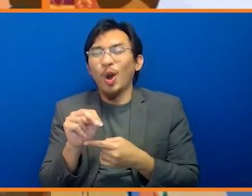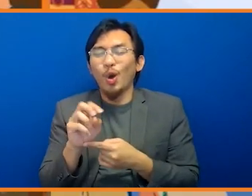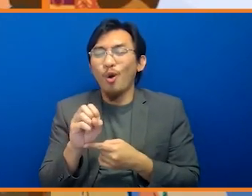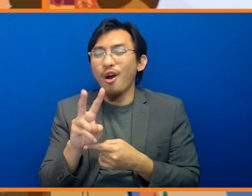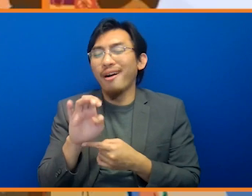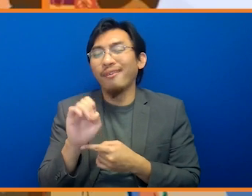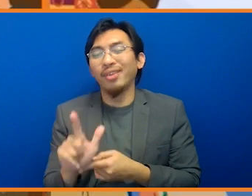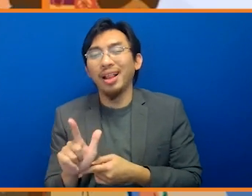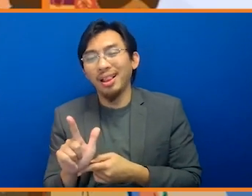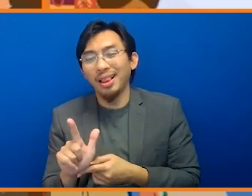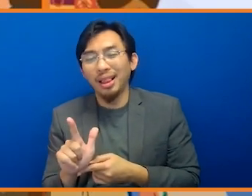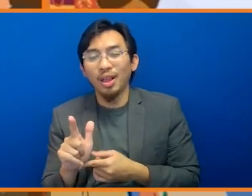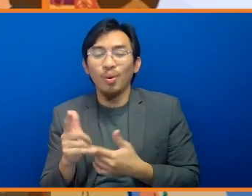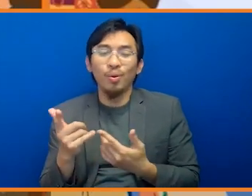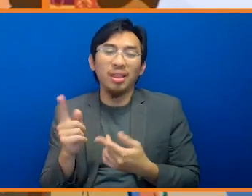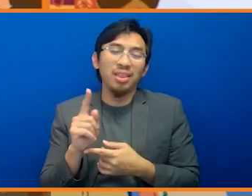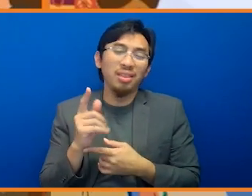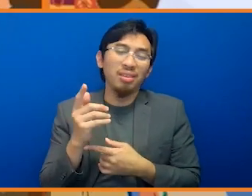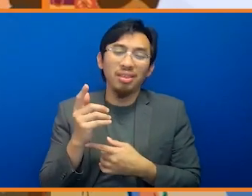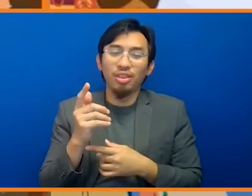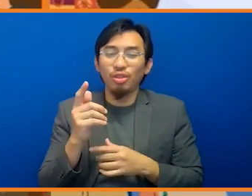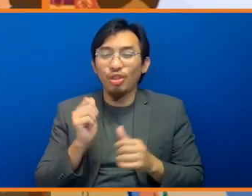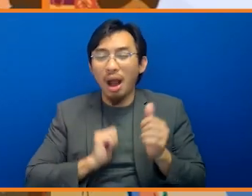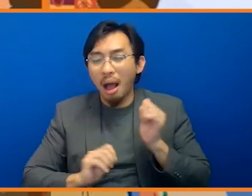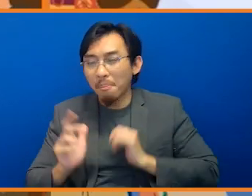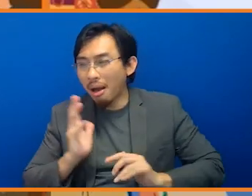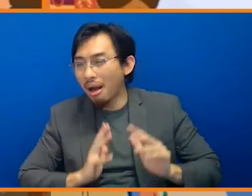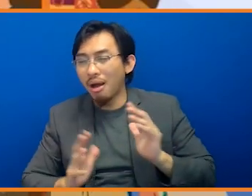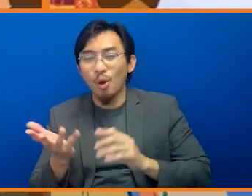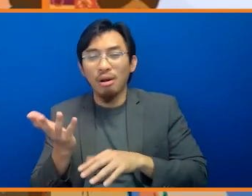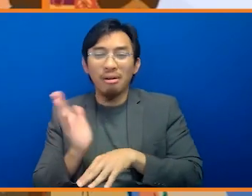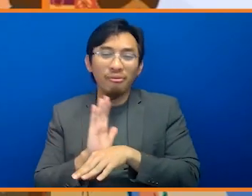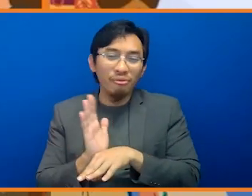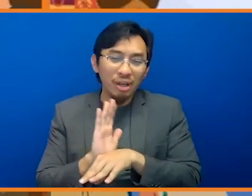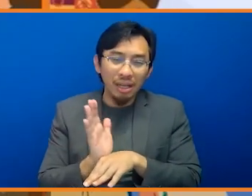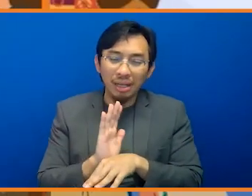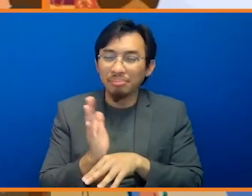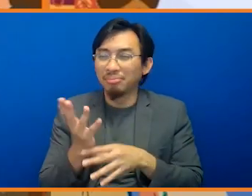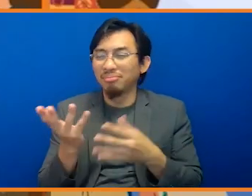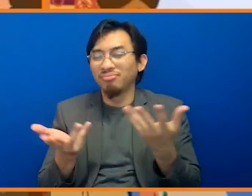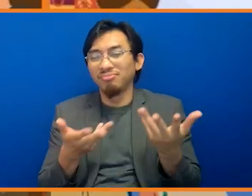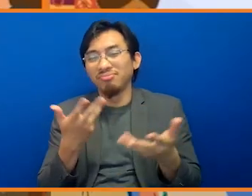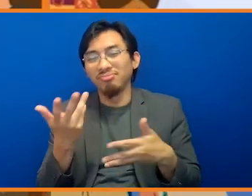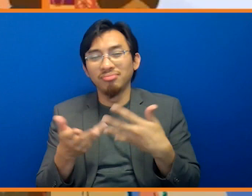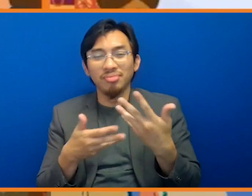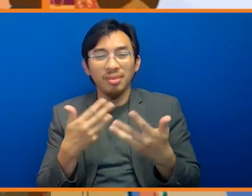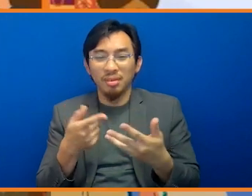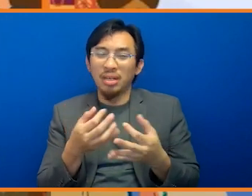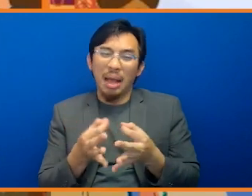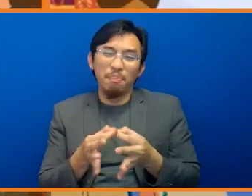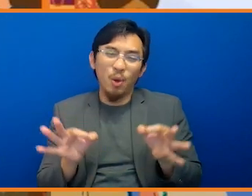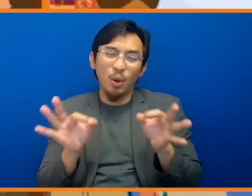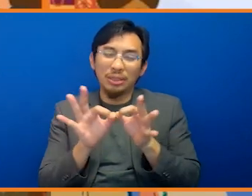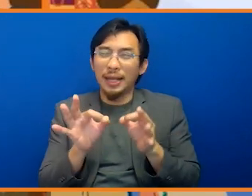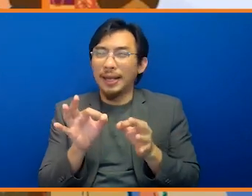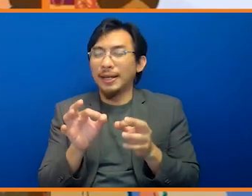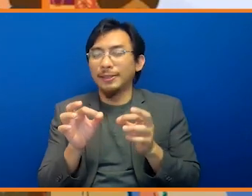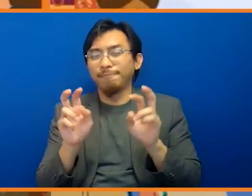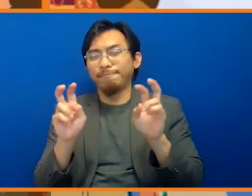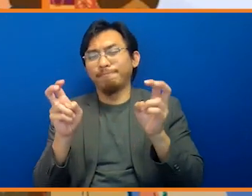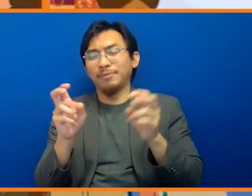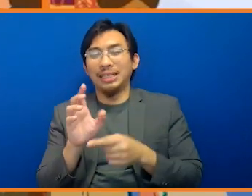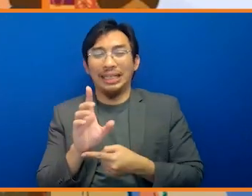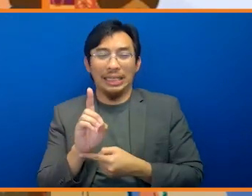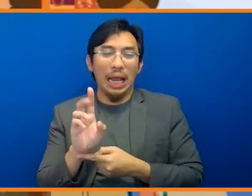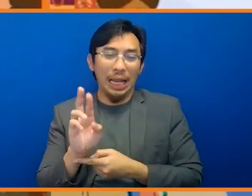novel, TV drama, or film, feature film, is very important in